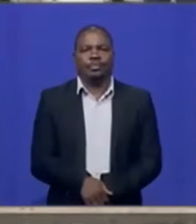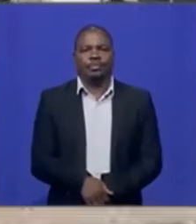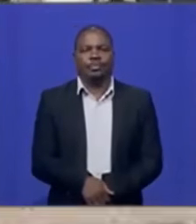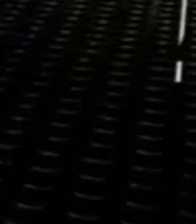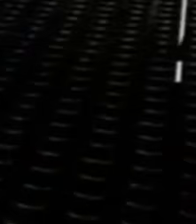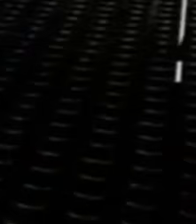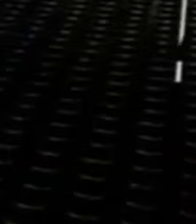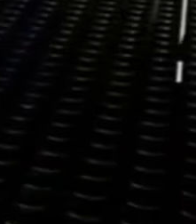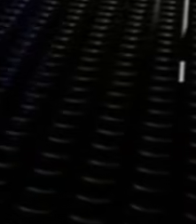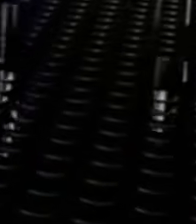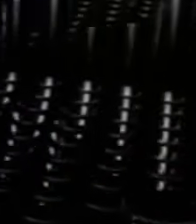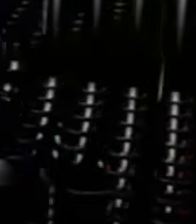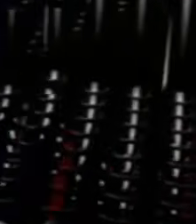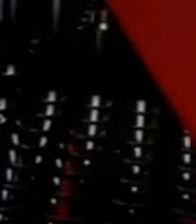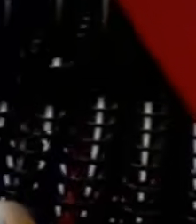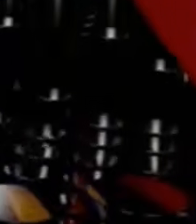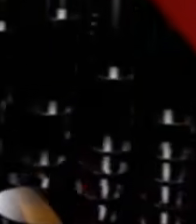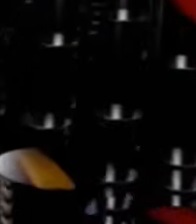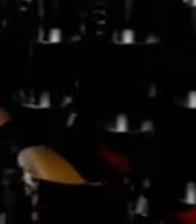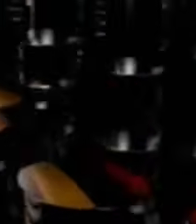Bloemfontein.